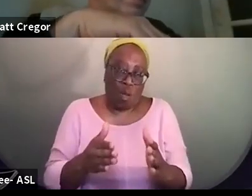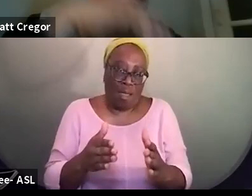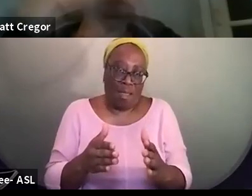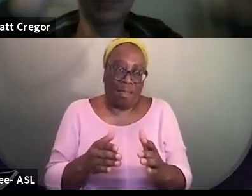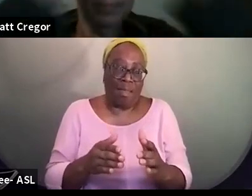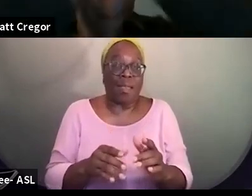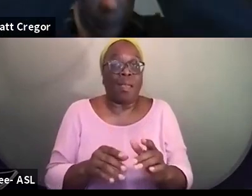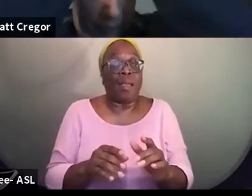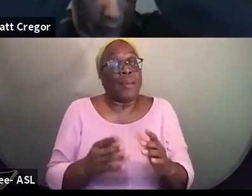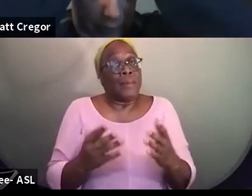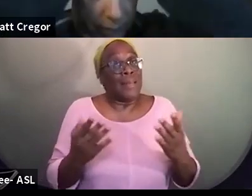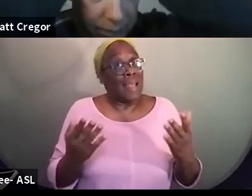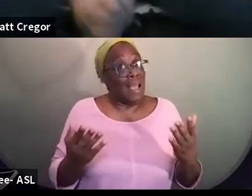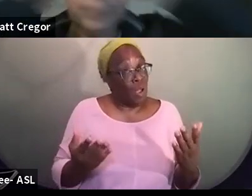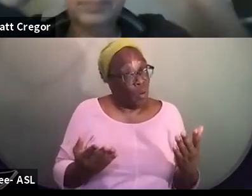I